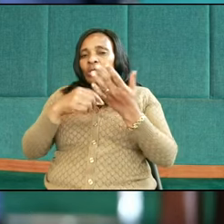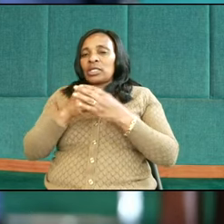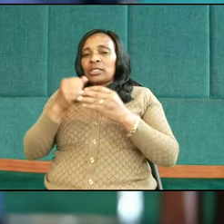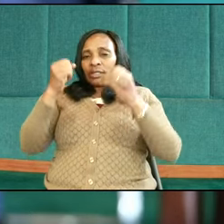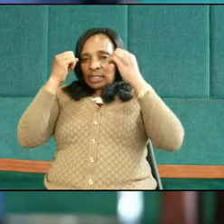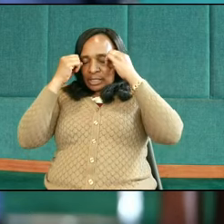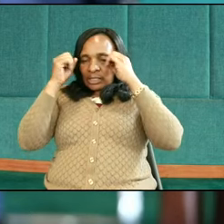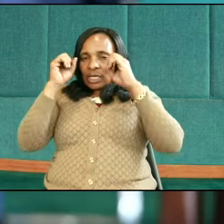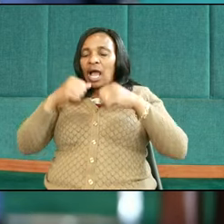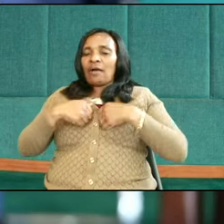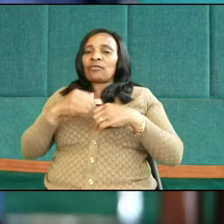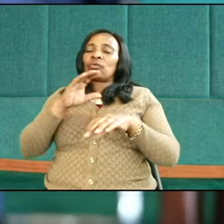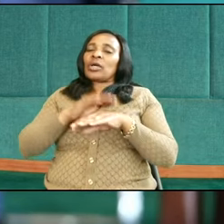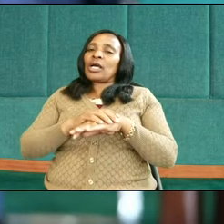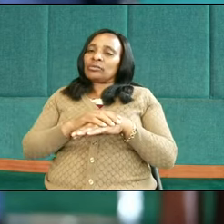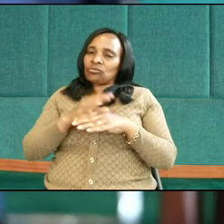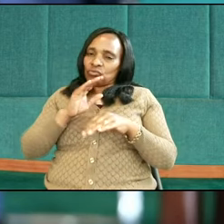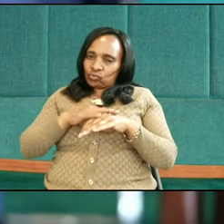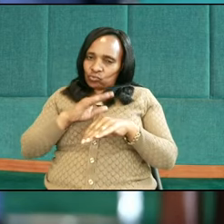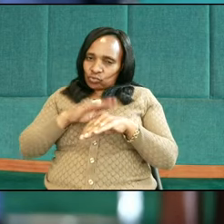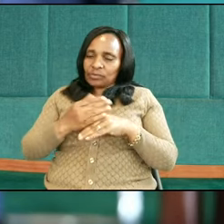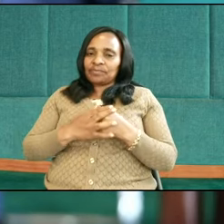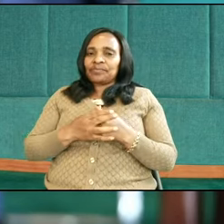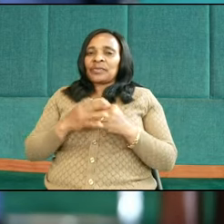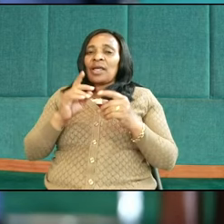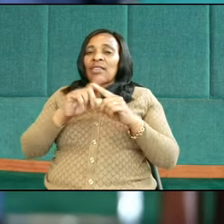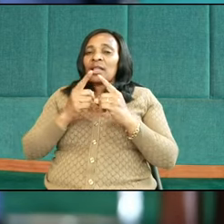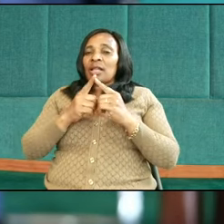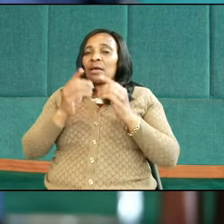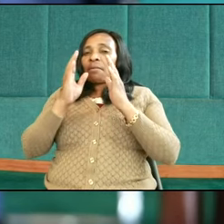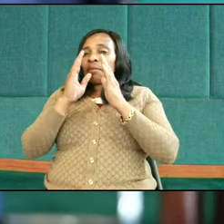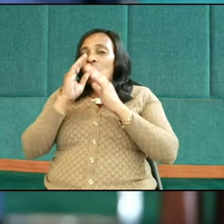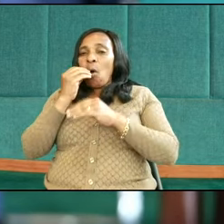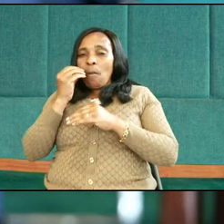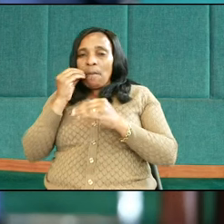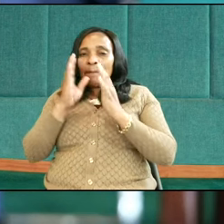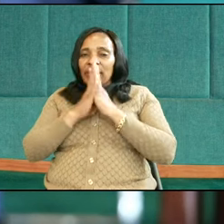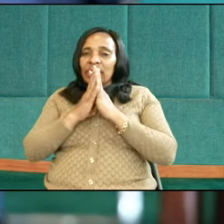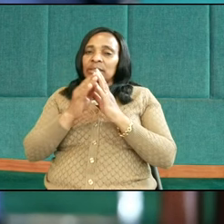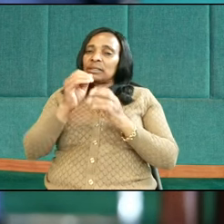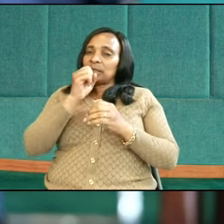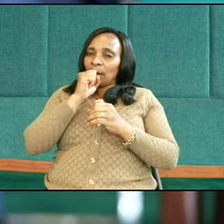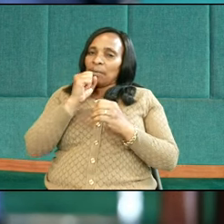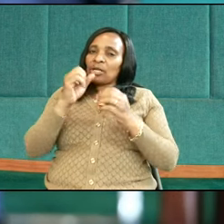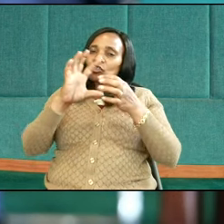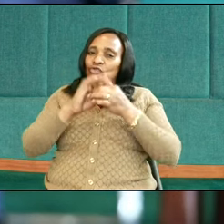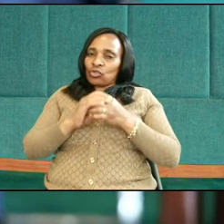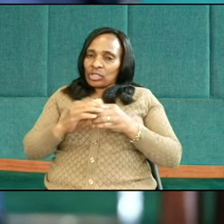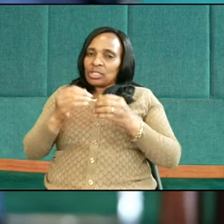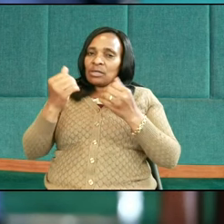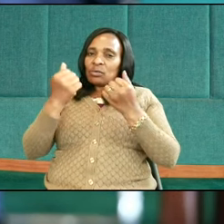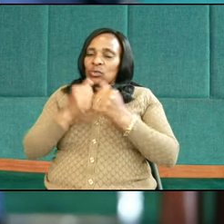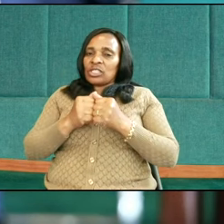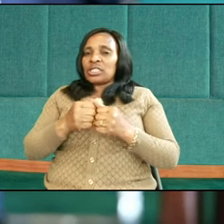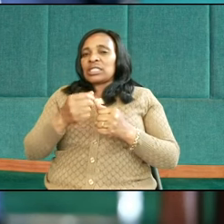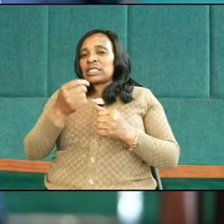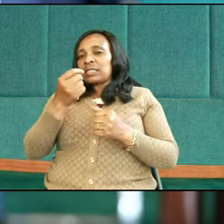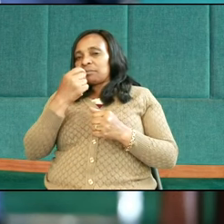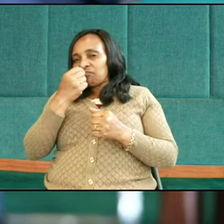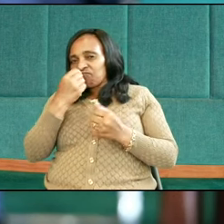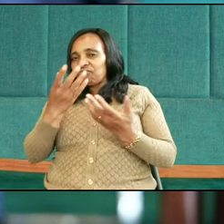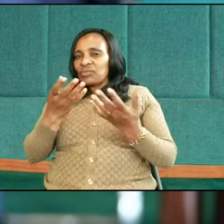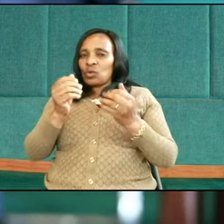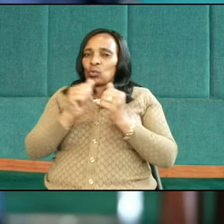studied and to get a good grade. At home, father prayed for supper. He joined Jennifer and mother for the meal of rice, paneer cheese,